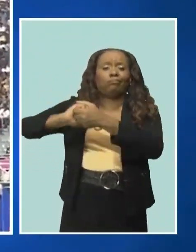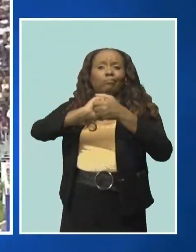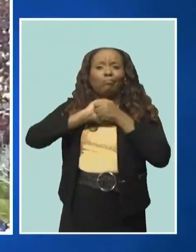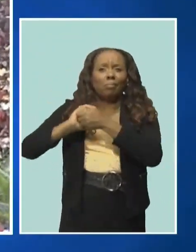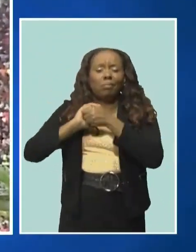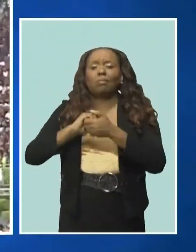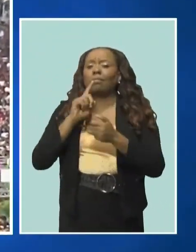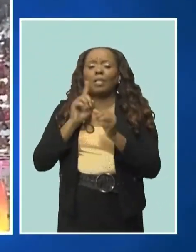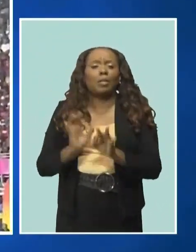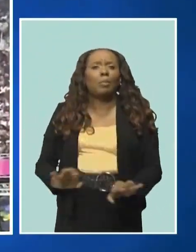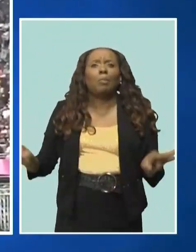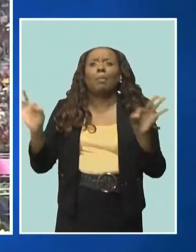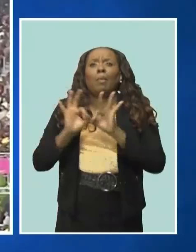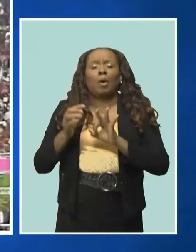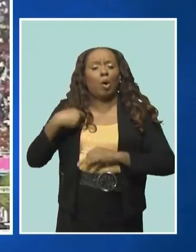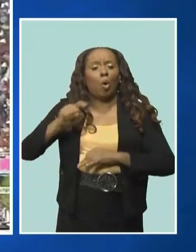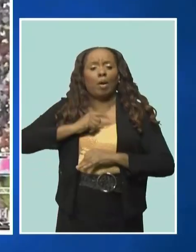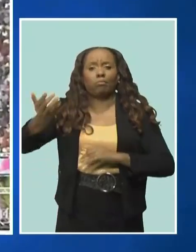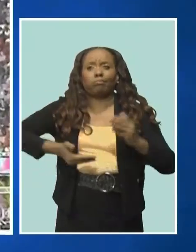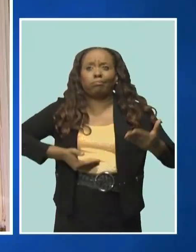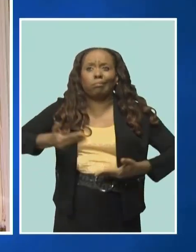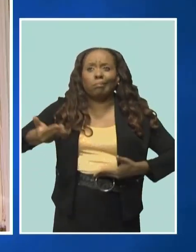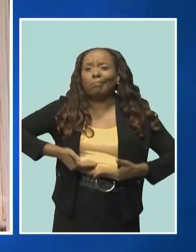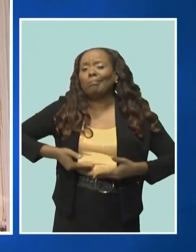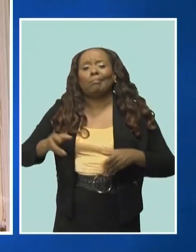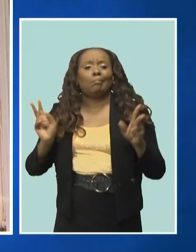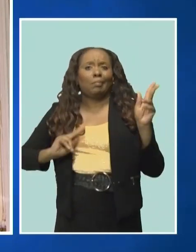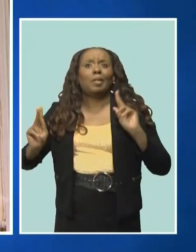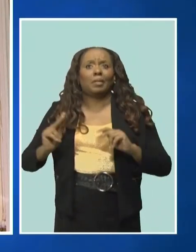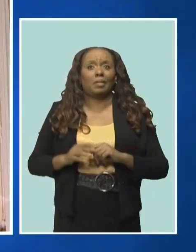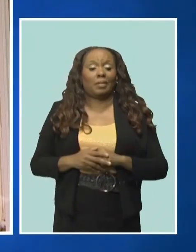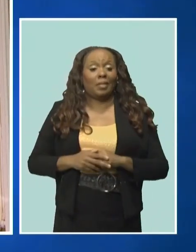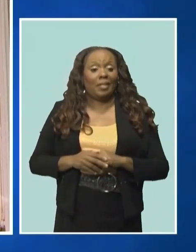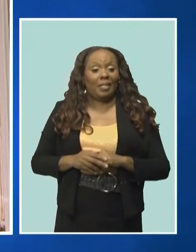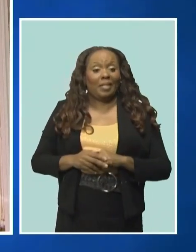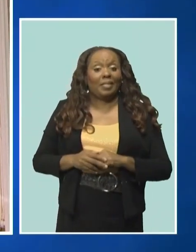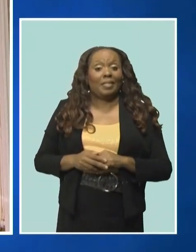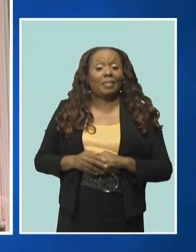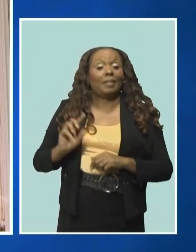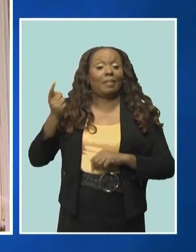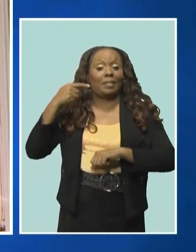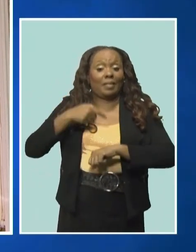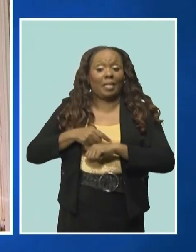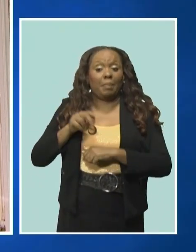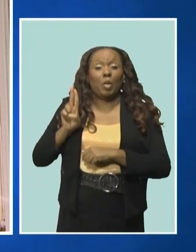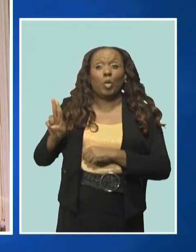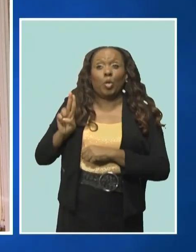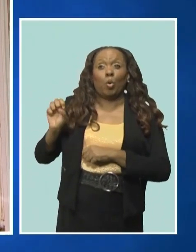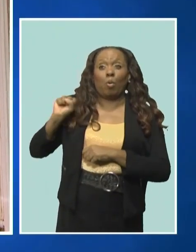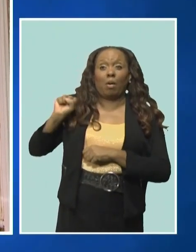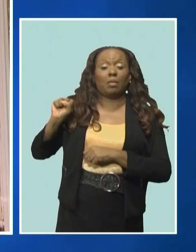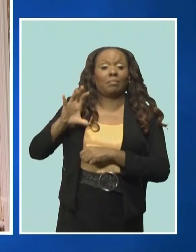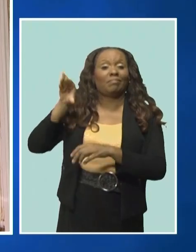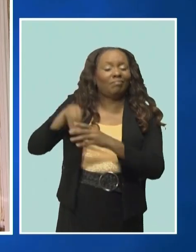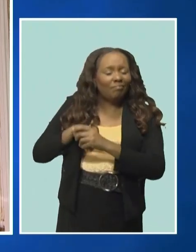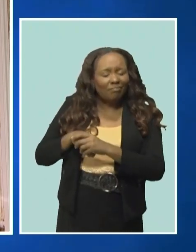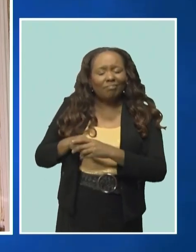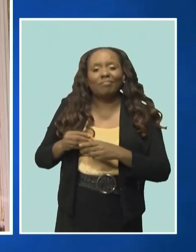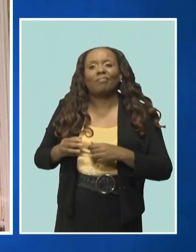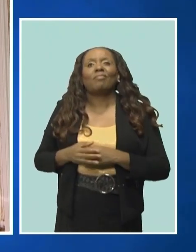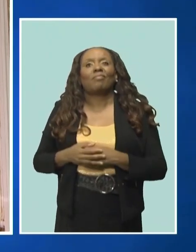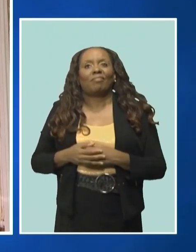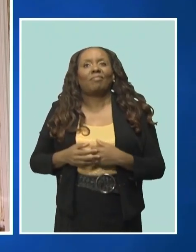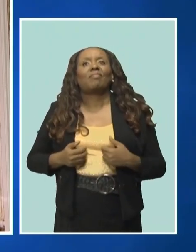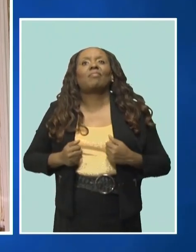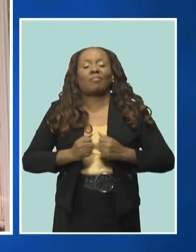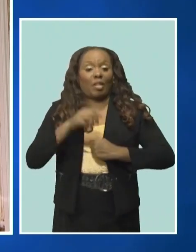event. We had a variation this time with the United States of America, and that portends other things that we will have